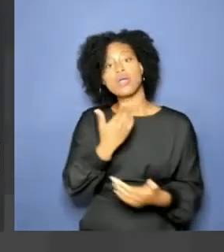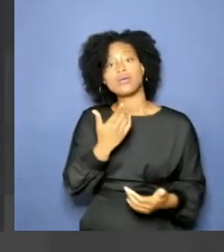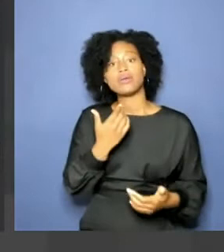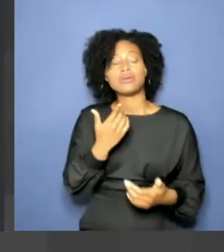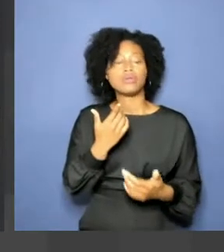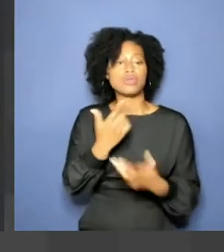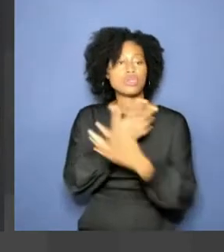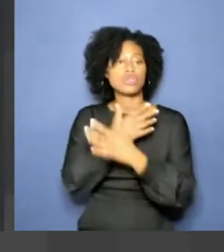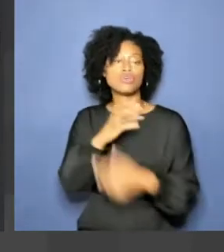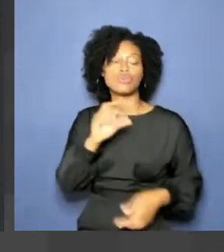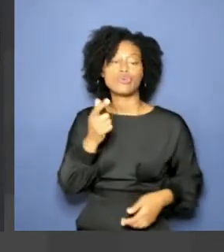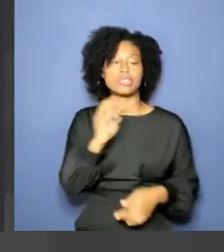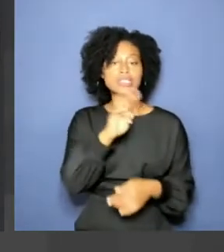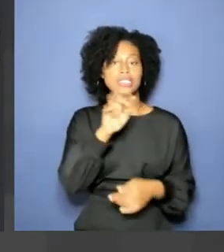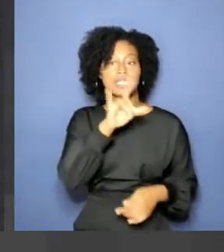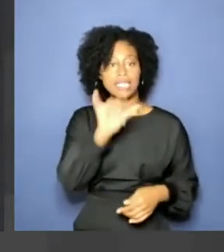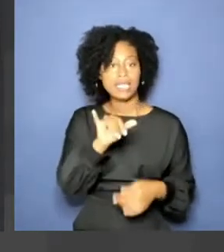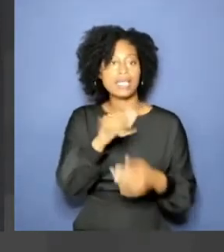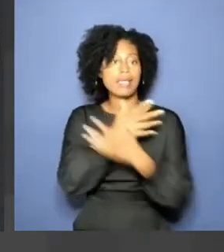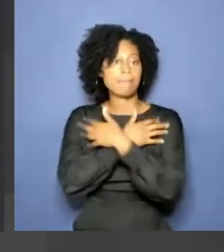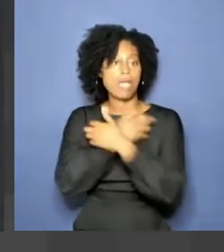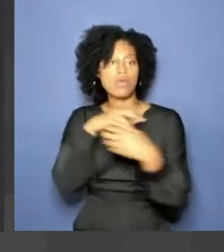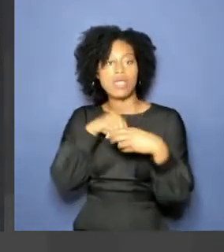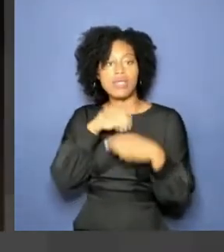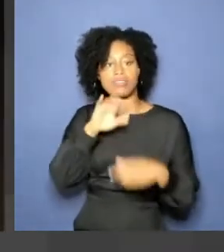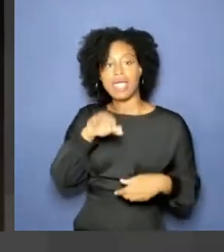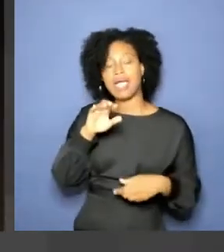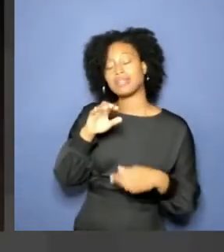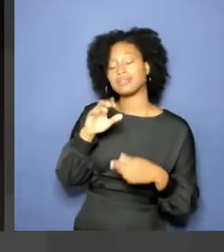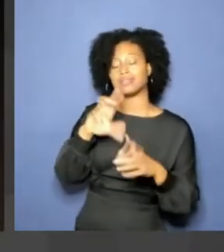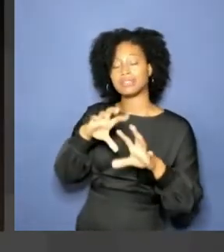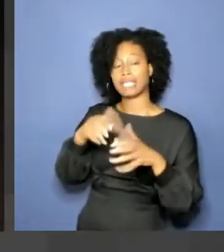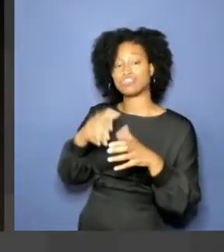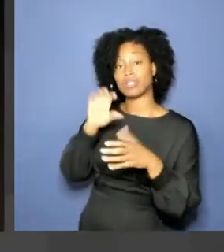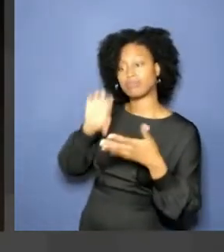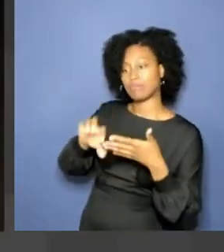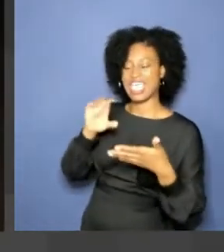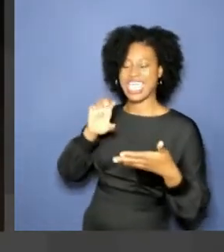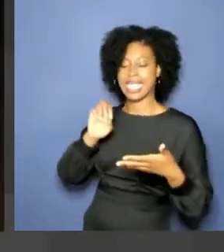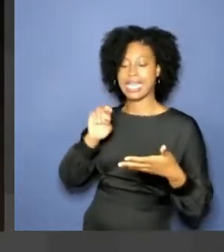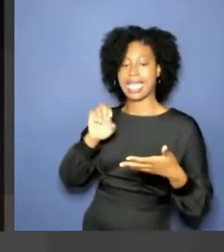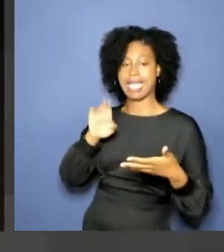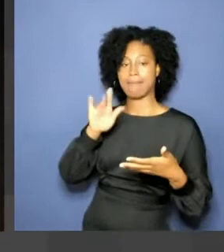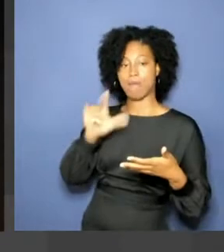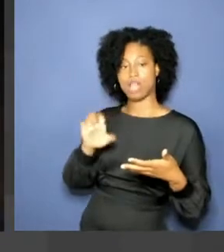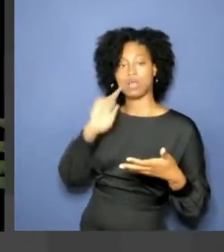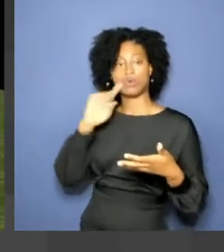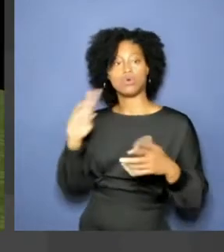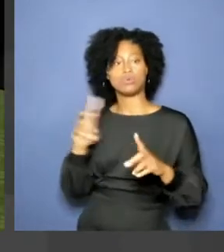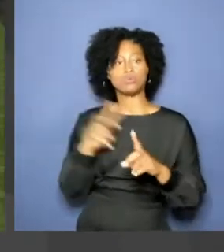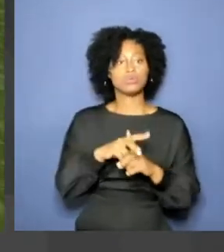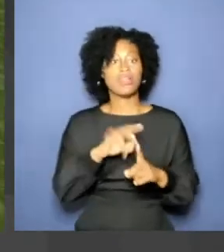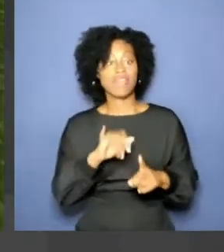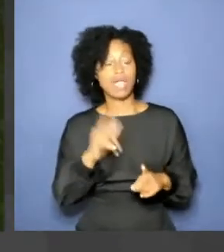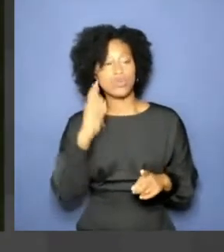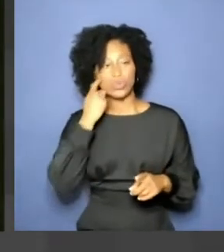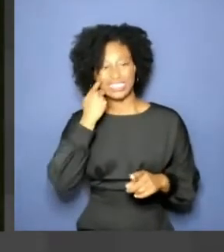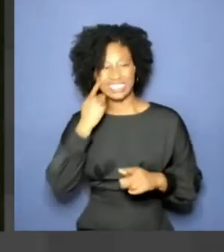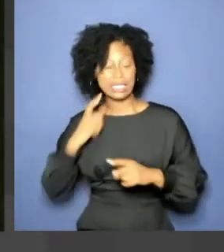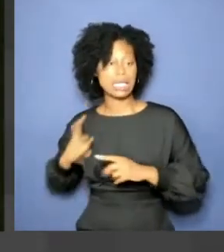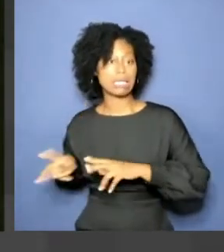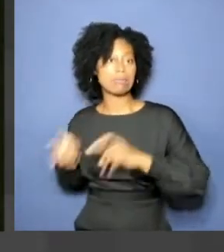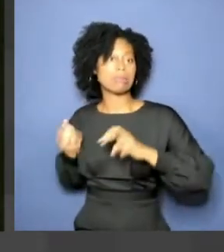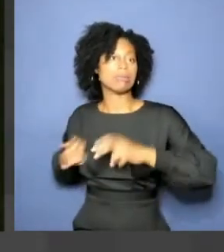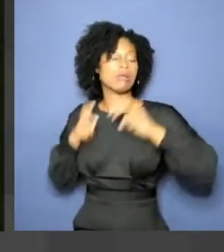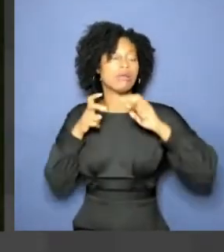section and simply enable it. This will automatically enable the resource pack as well. Now let's check out the entity